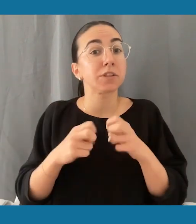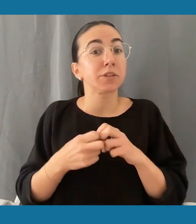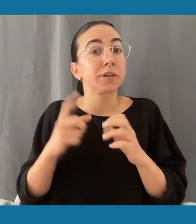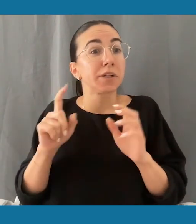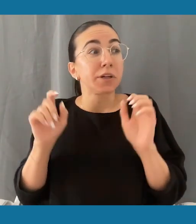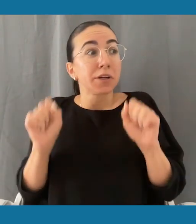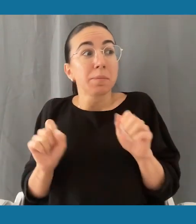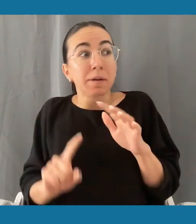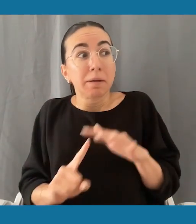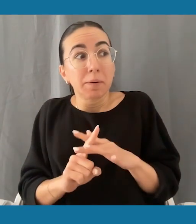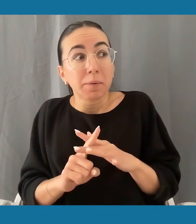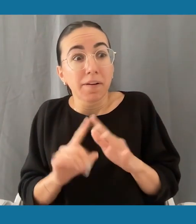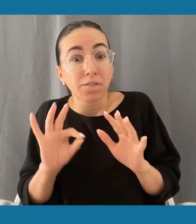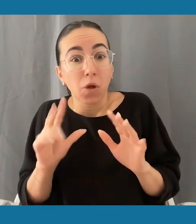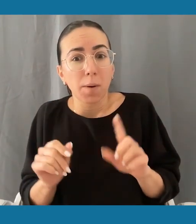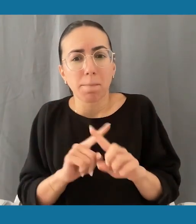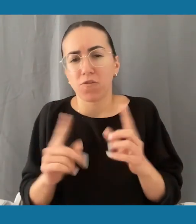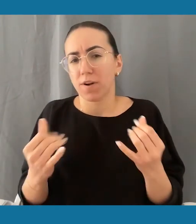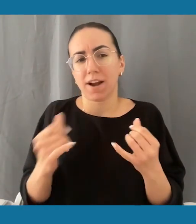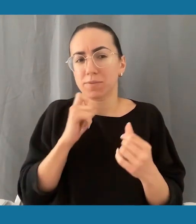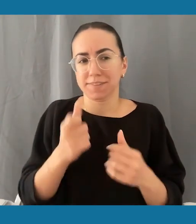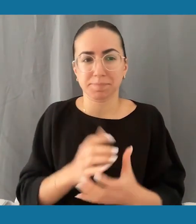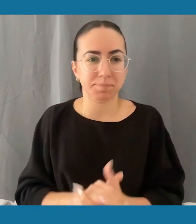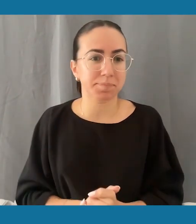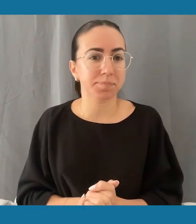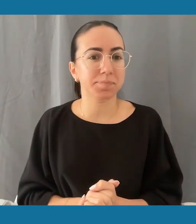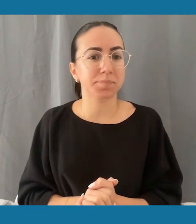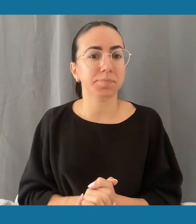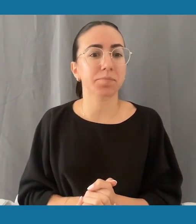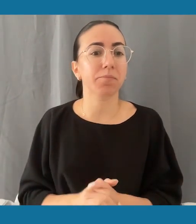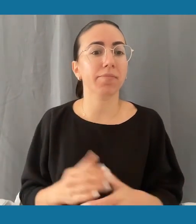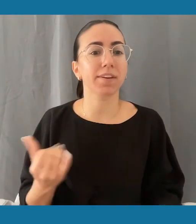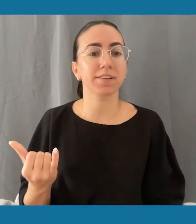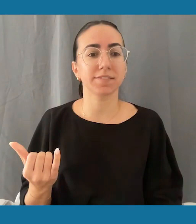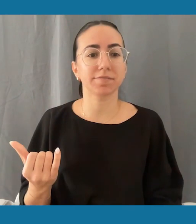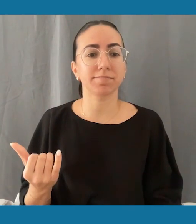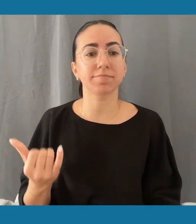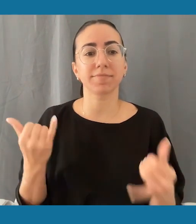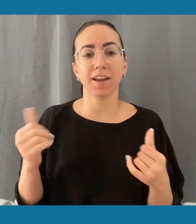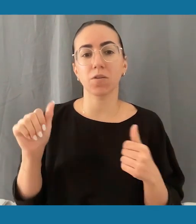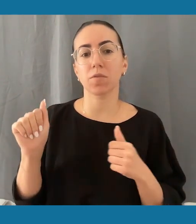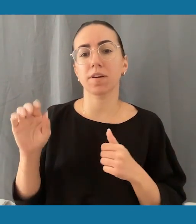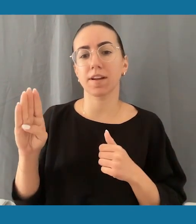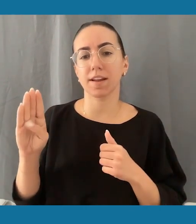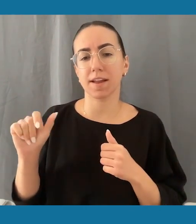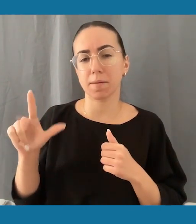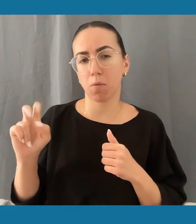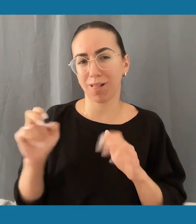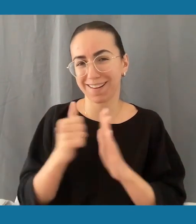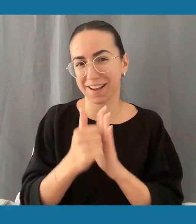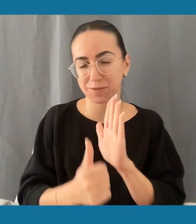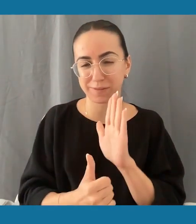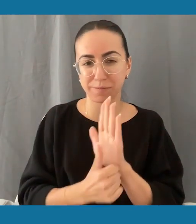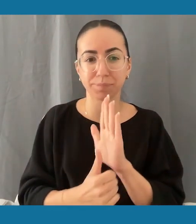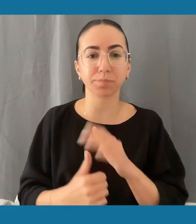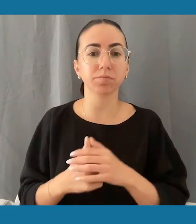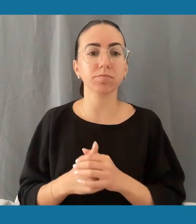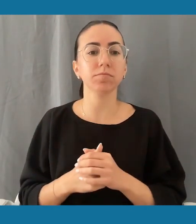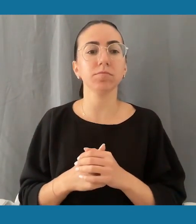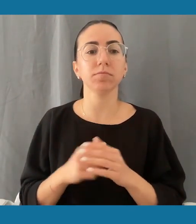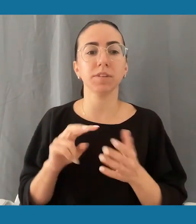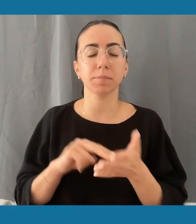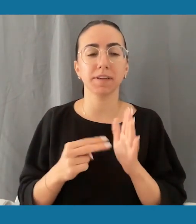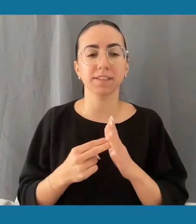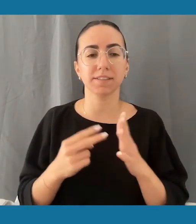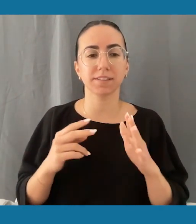but currently it is not an issue. And then we talk about ABLE accounts. ABLE accounts, it stands for Achieving a Better